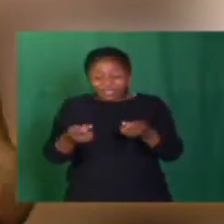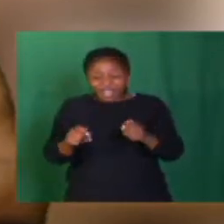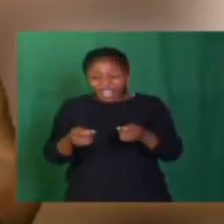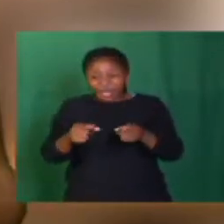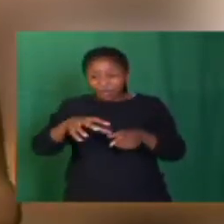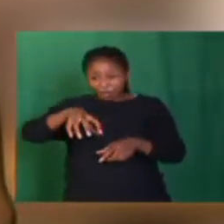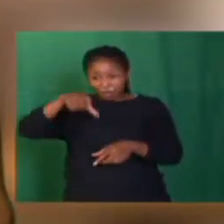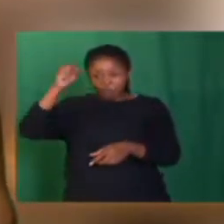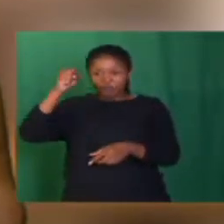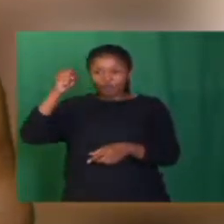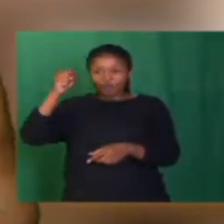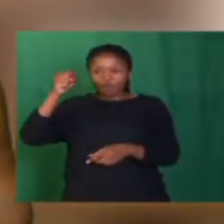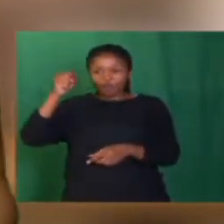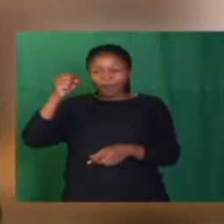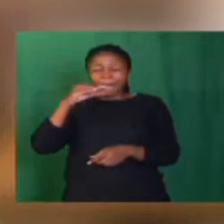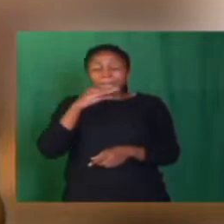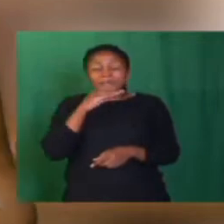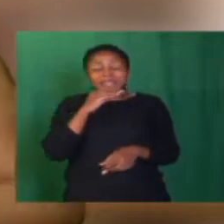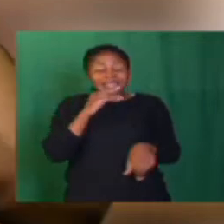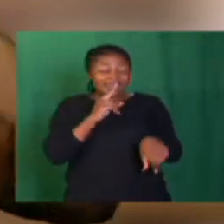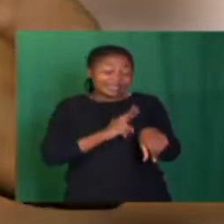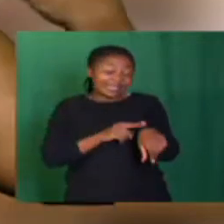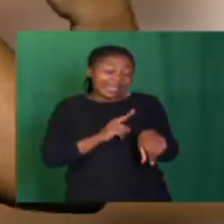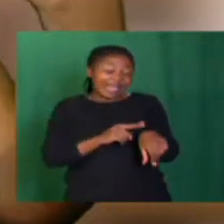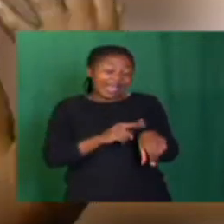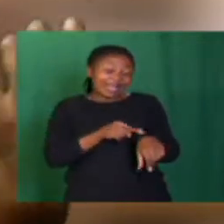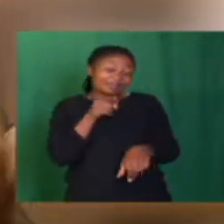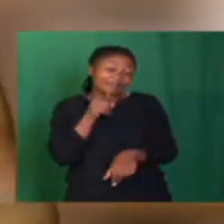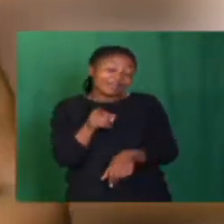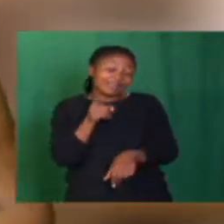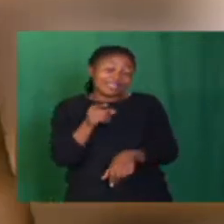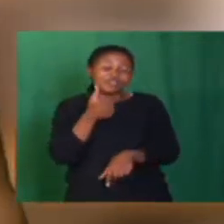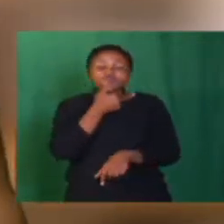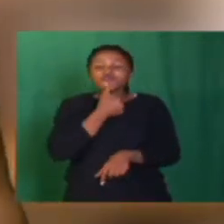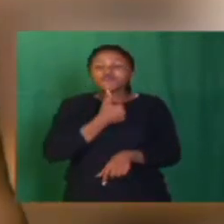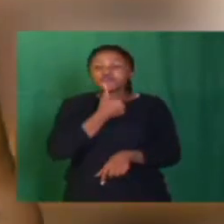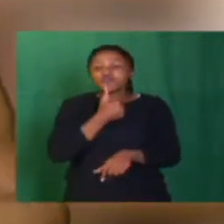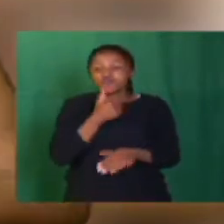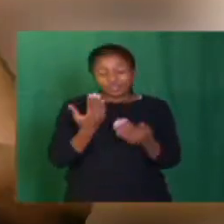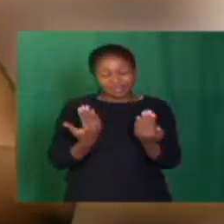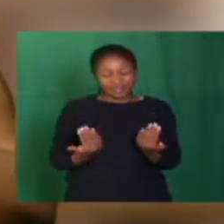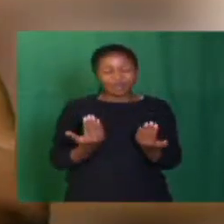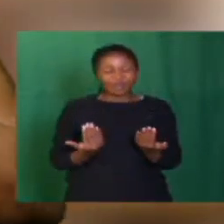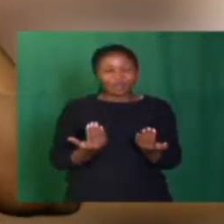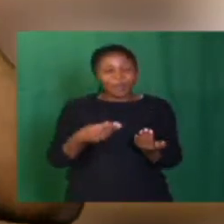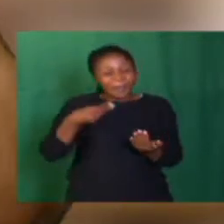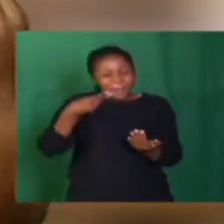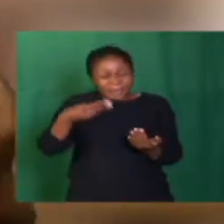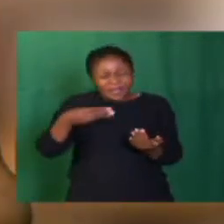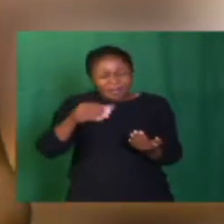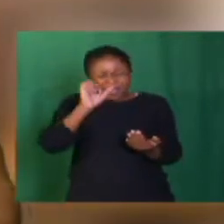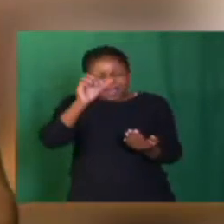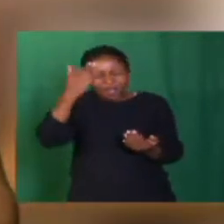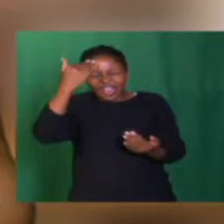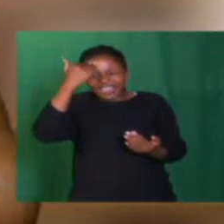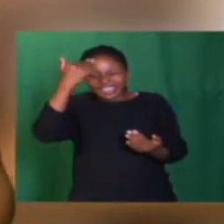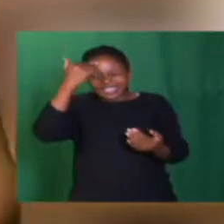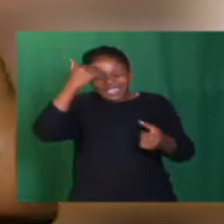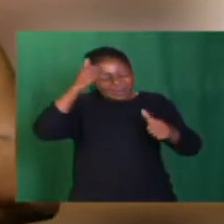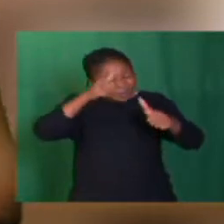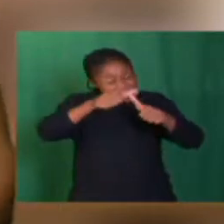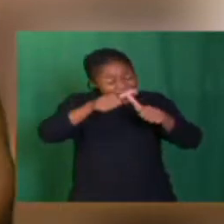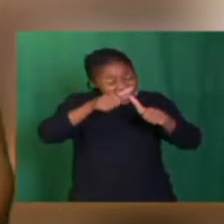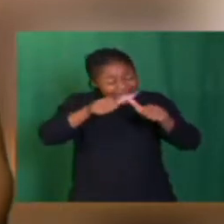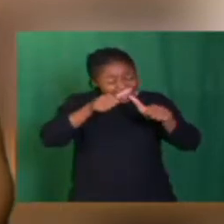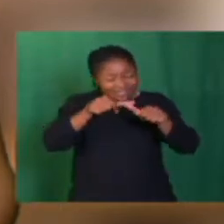Use that time profitably because when you actually get to understand your card, you're actually understanding your topic better. It